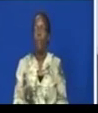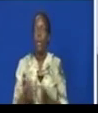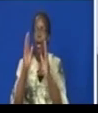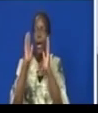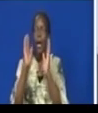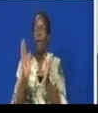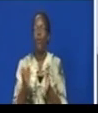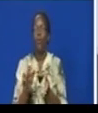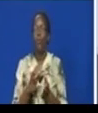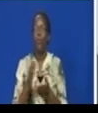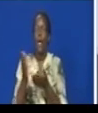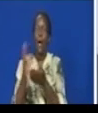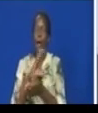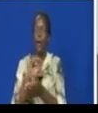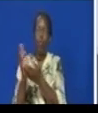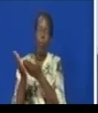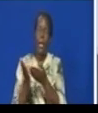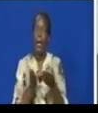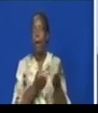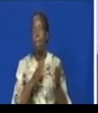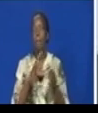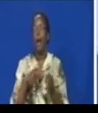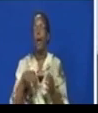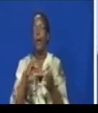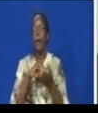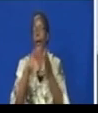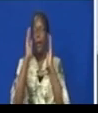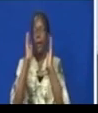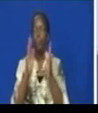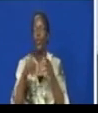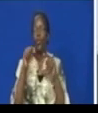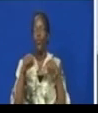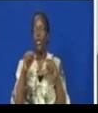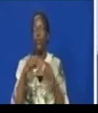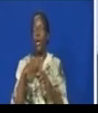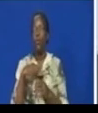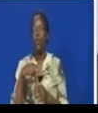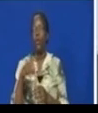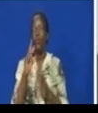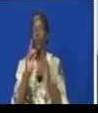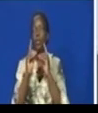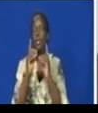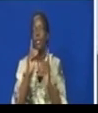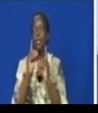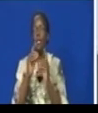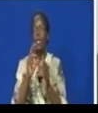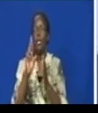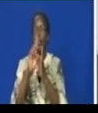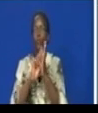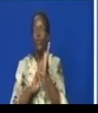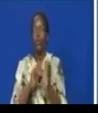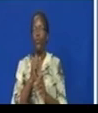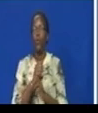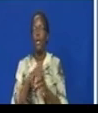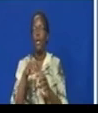Hello and welcome back, Lana. Today we are going to discuss a revision work in